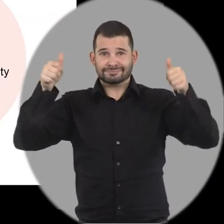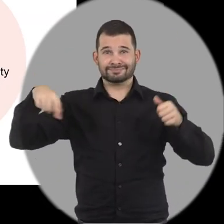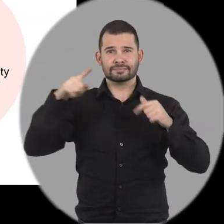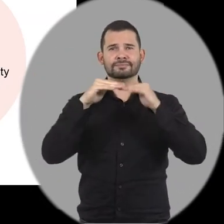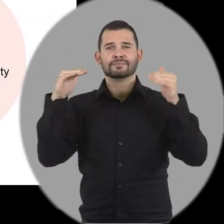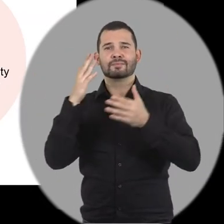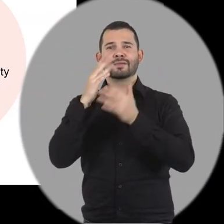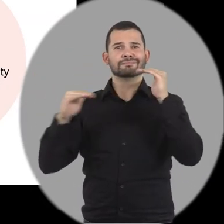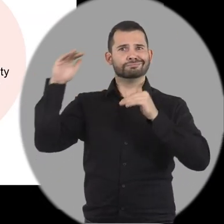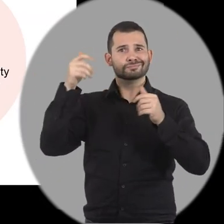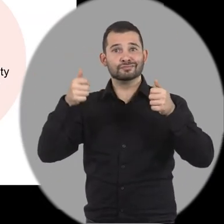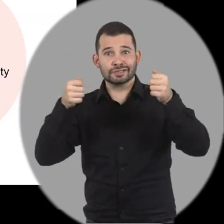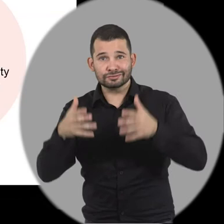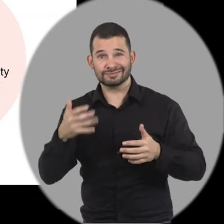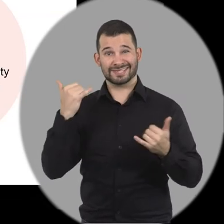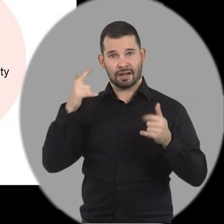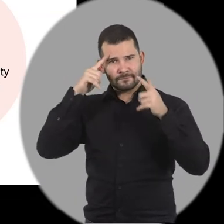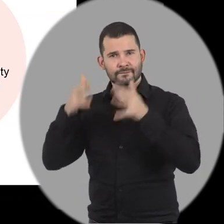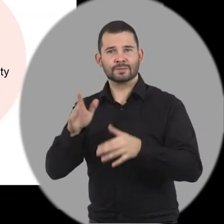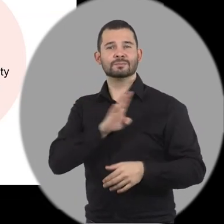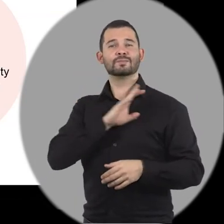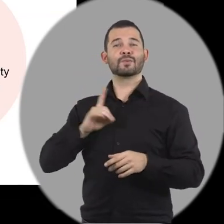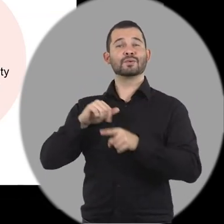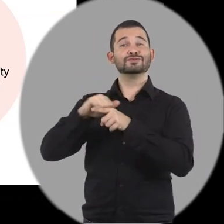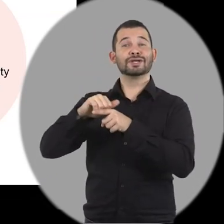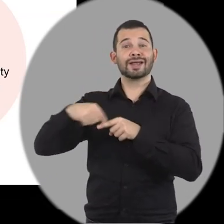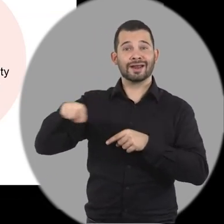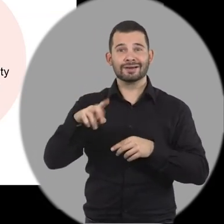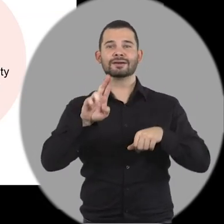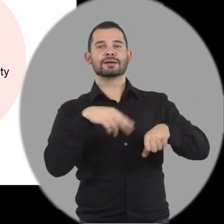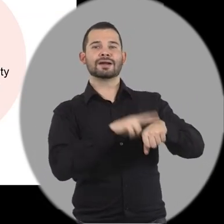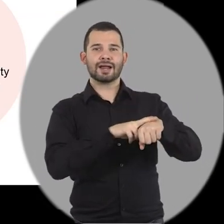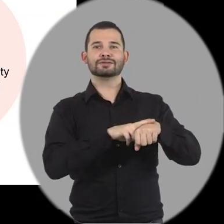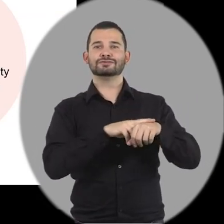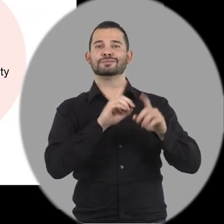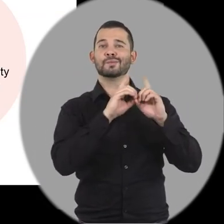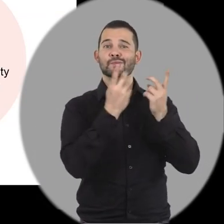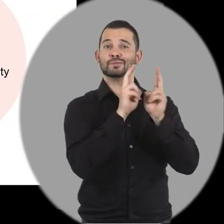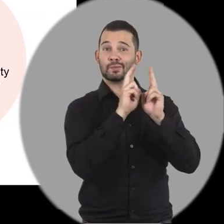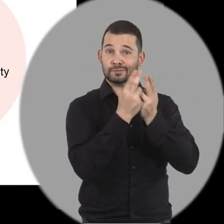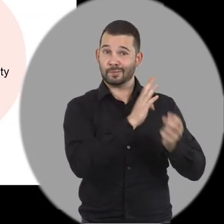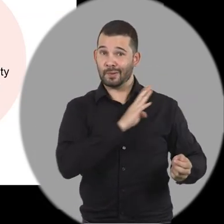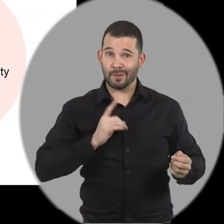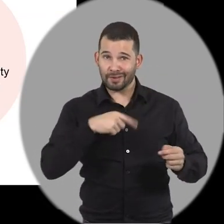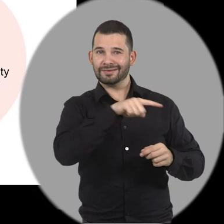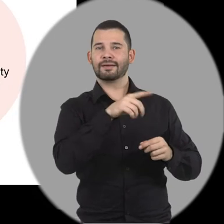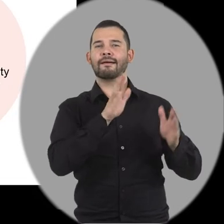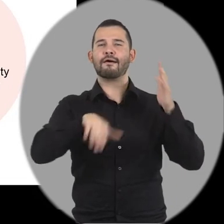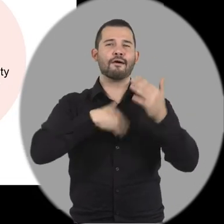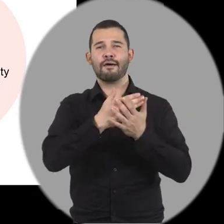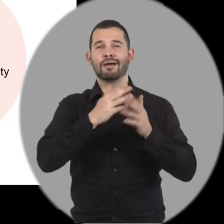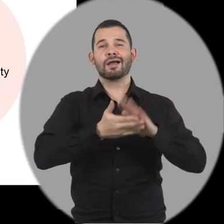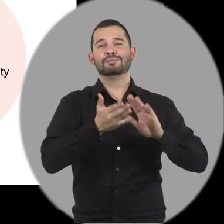above the director level. We will be focusing on training our boards, the national executive boards for our unions, as well as all